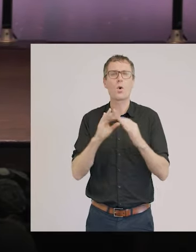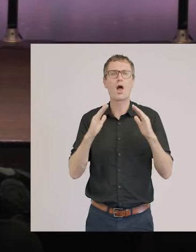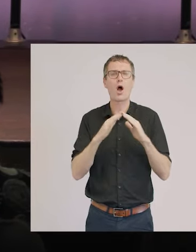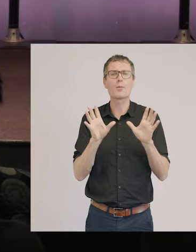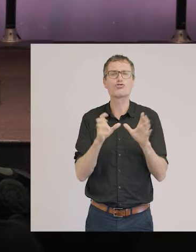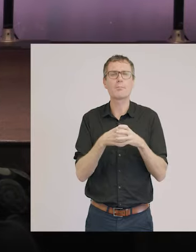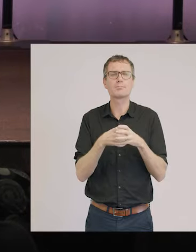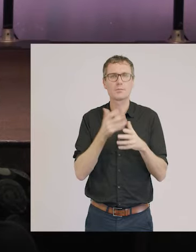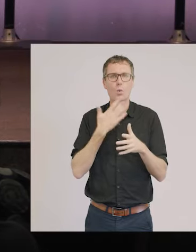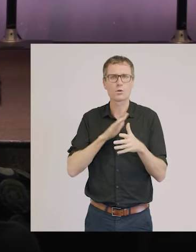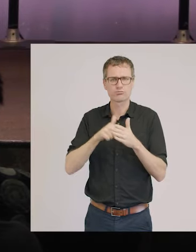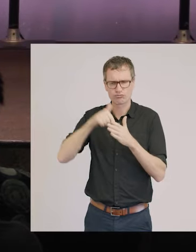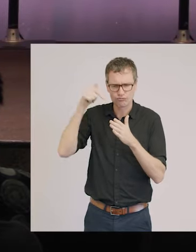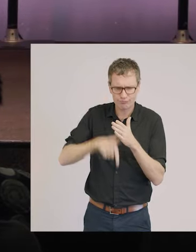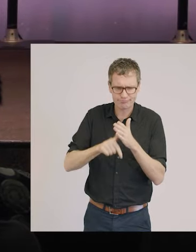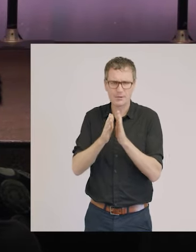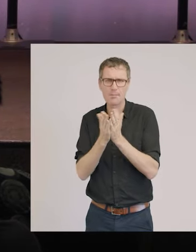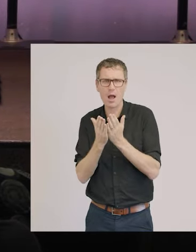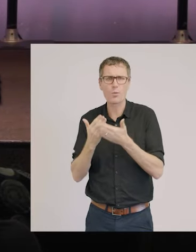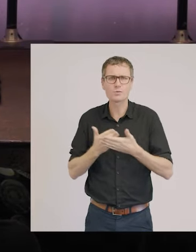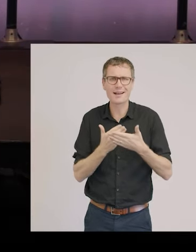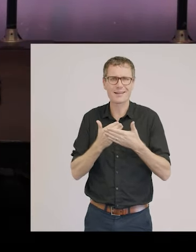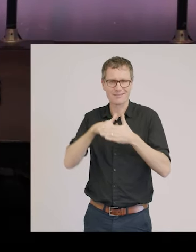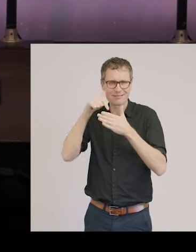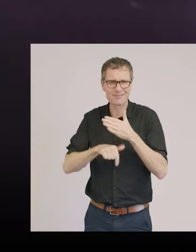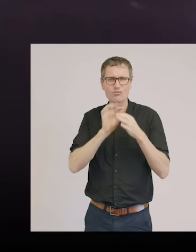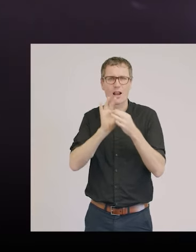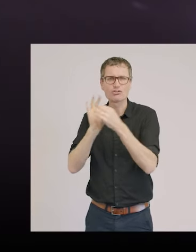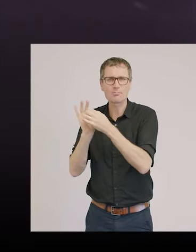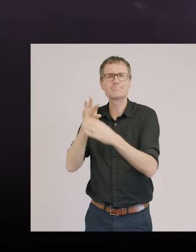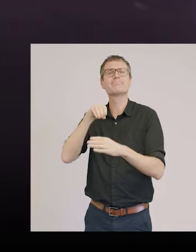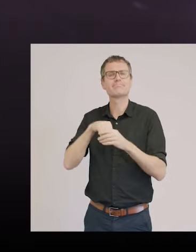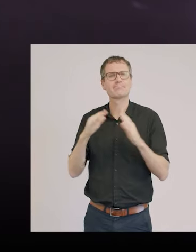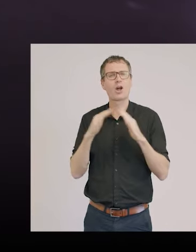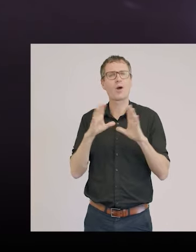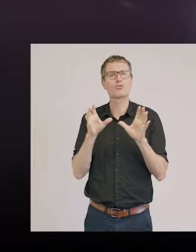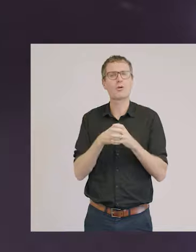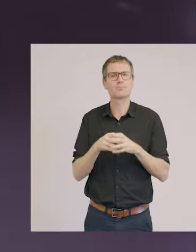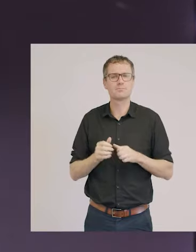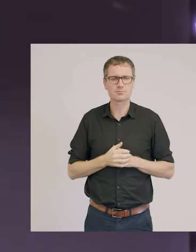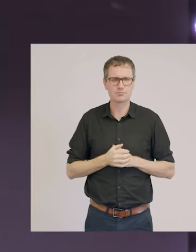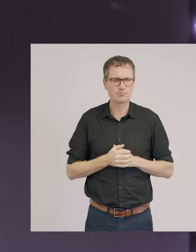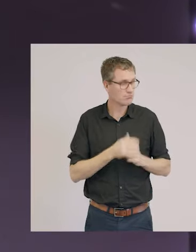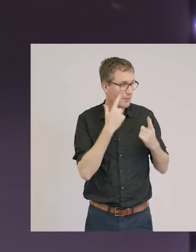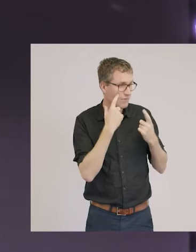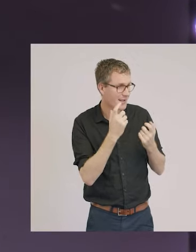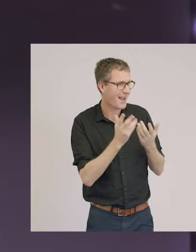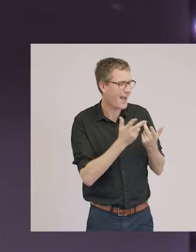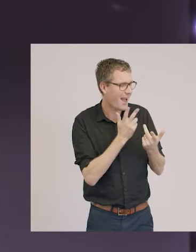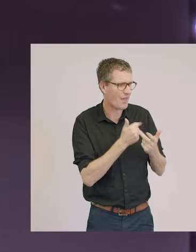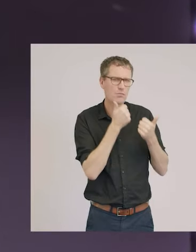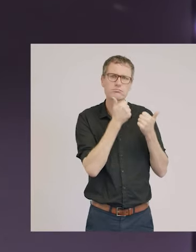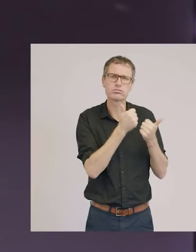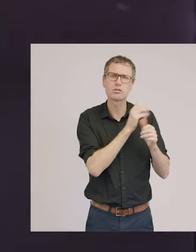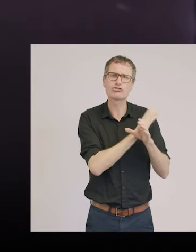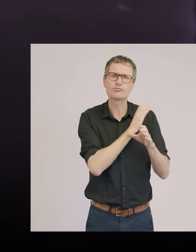church, but somewhere where you can come and you've got safety. Join a home group. If you want to go deep into things, you want to have a deeper relationship,